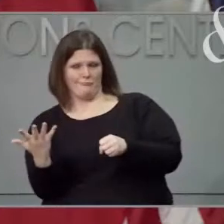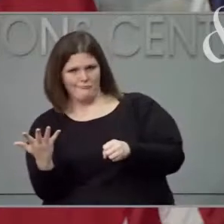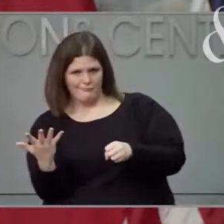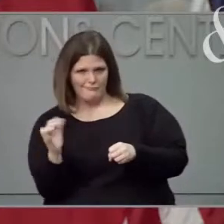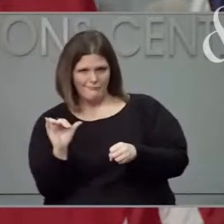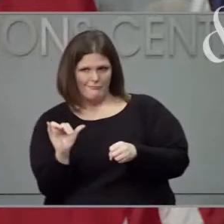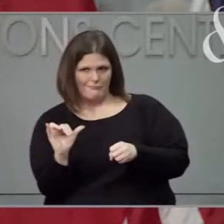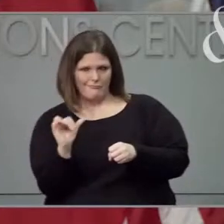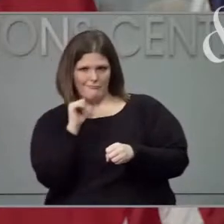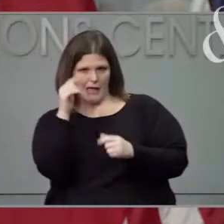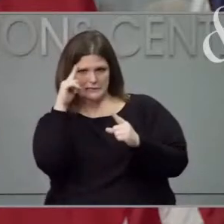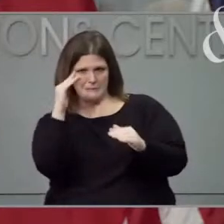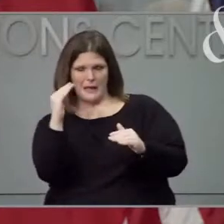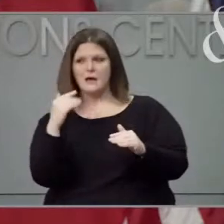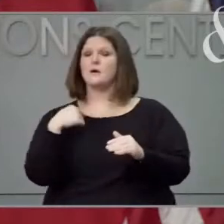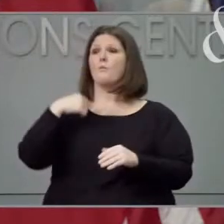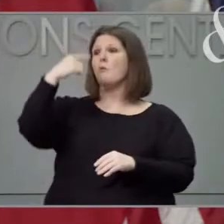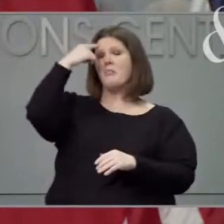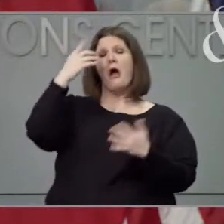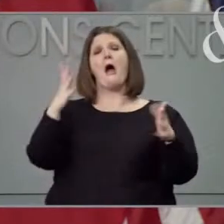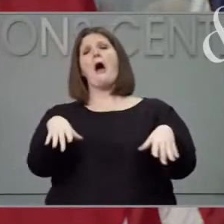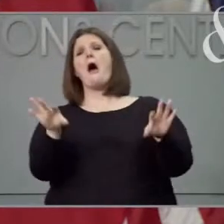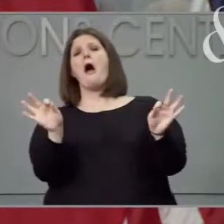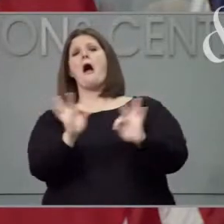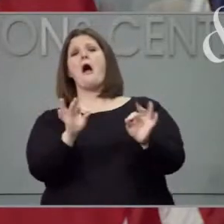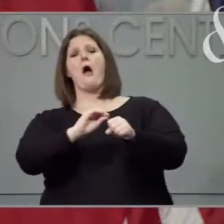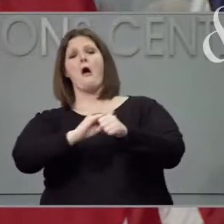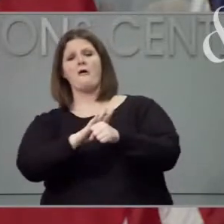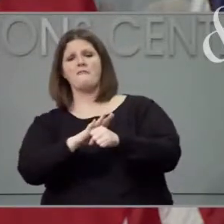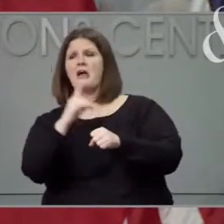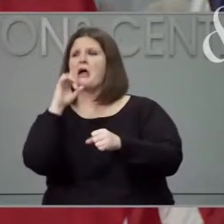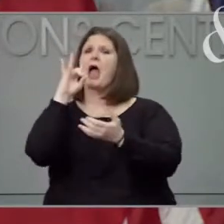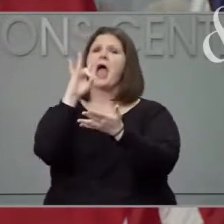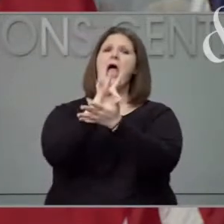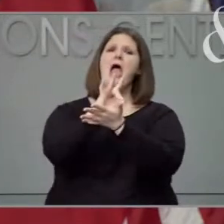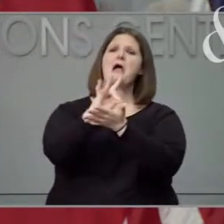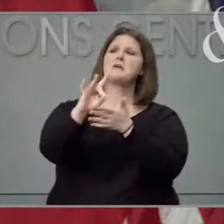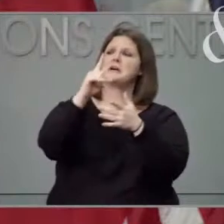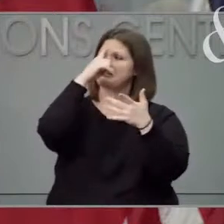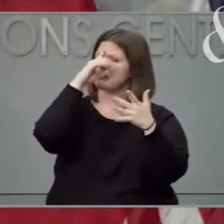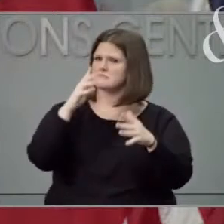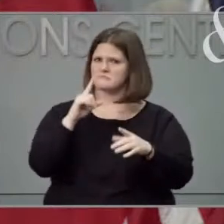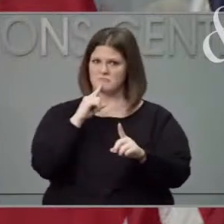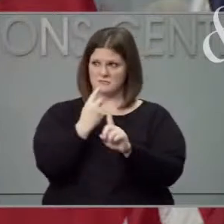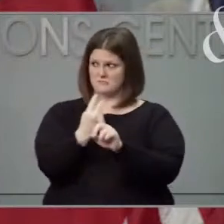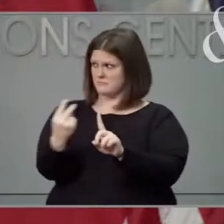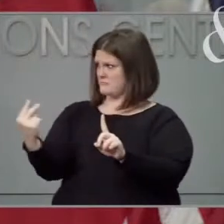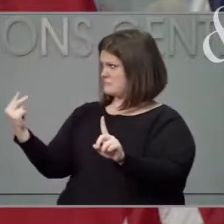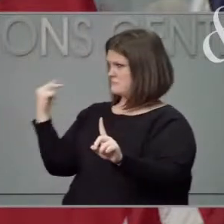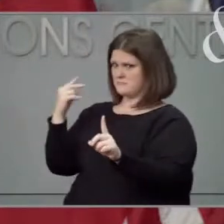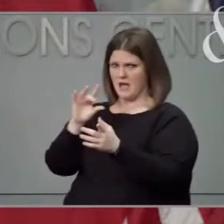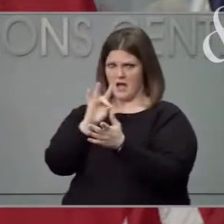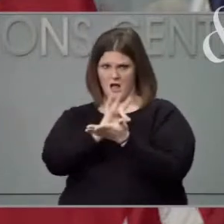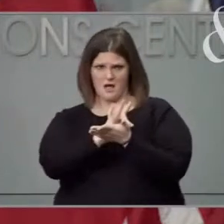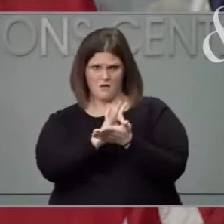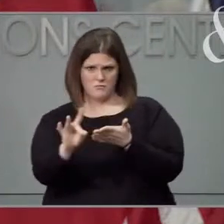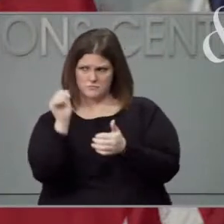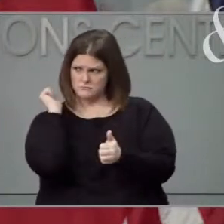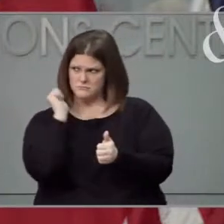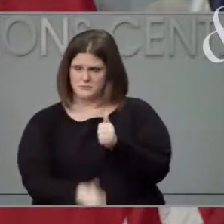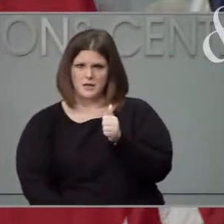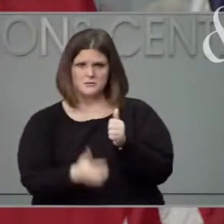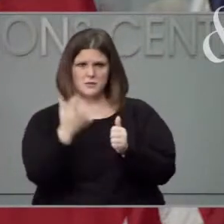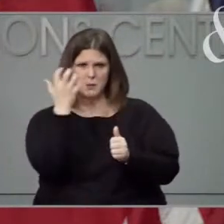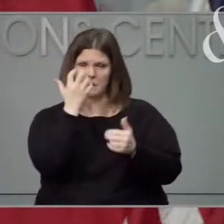thought that the pandemic would be an 8-week window, and here we are continuing to wear masks, practicing social distancing, and conducting